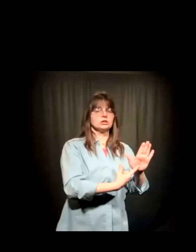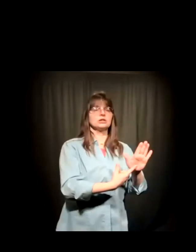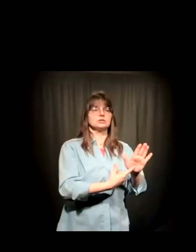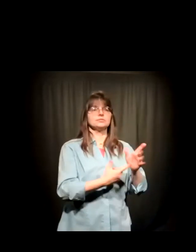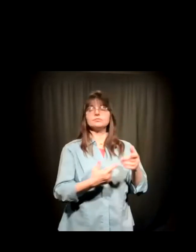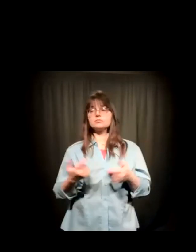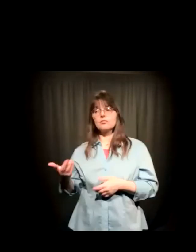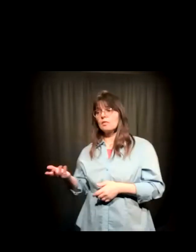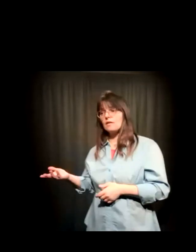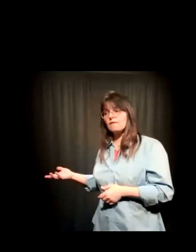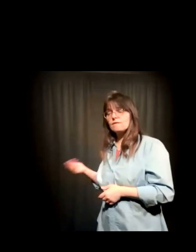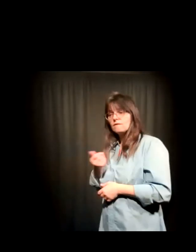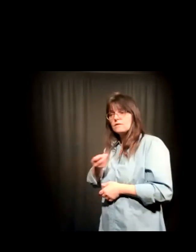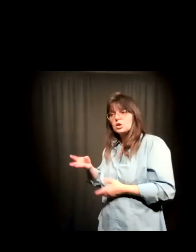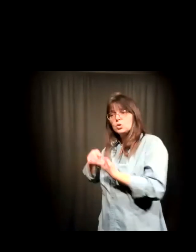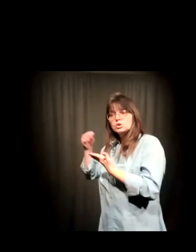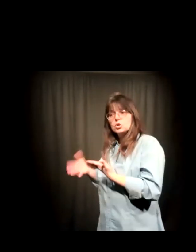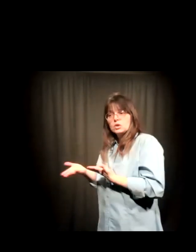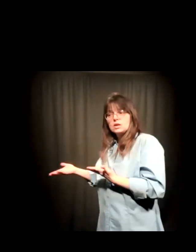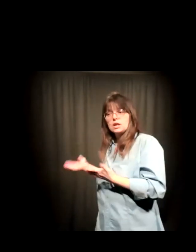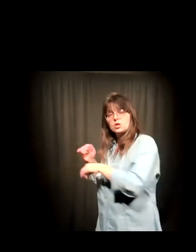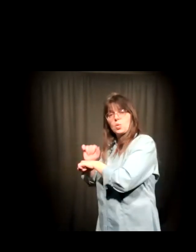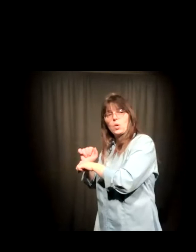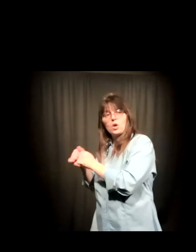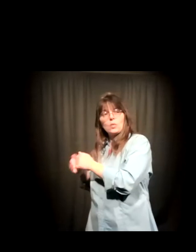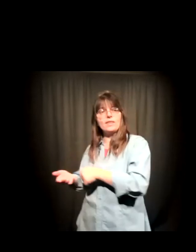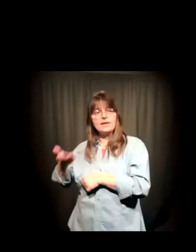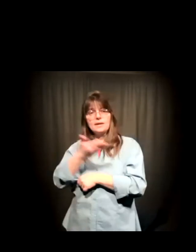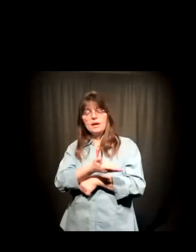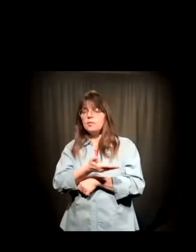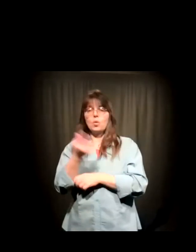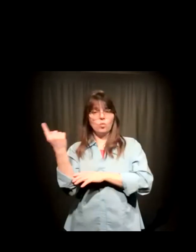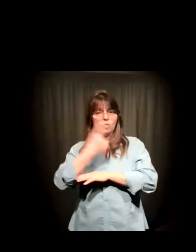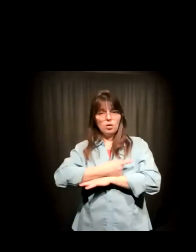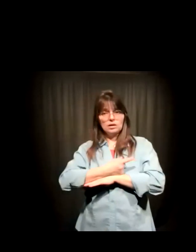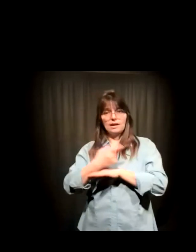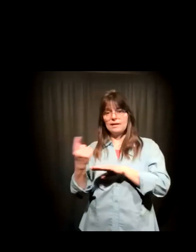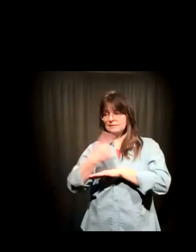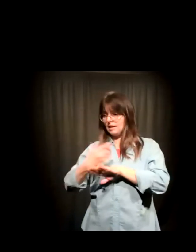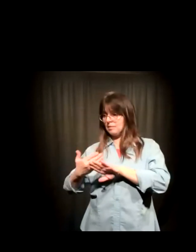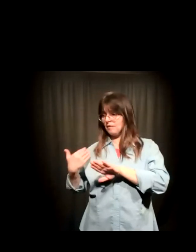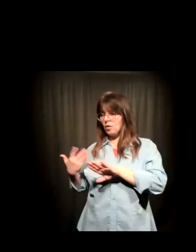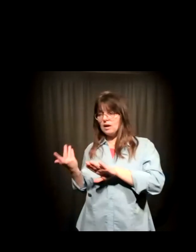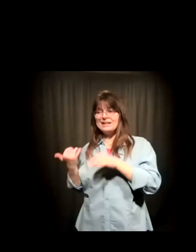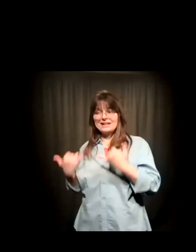him for only a few hours the day before, and now they would represent what could be